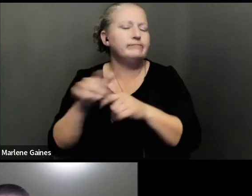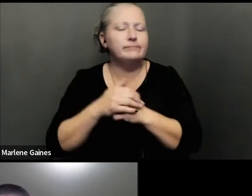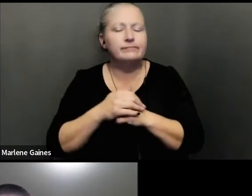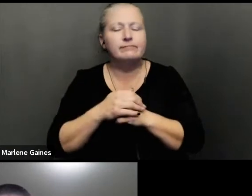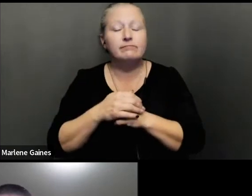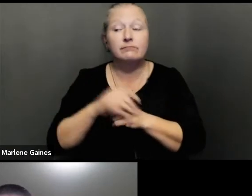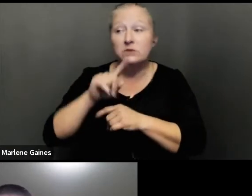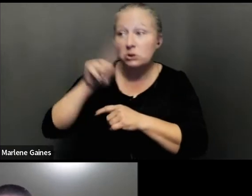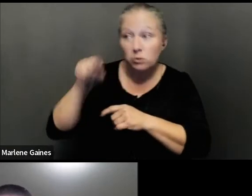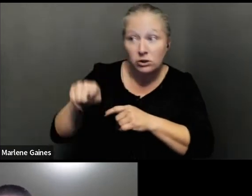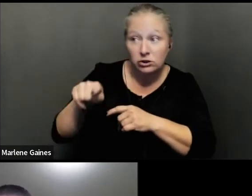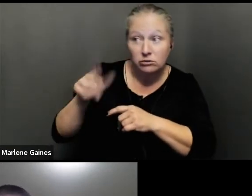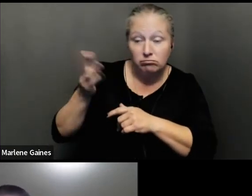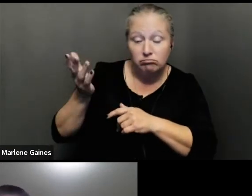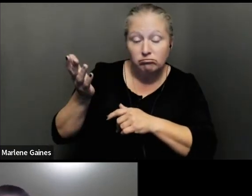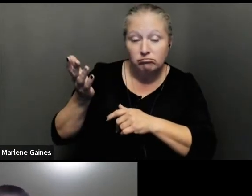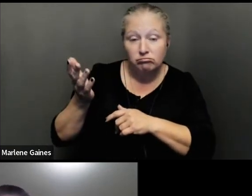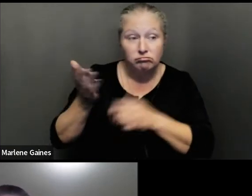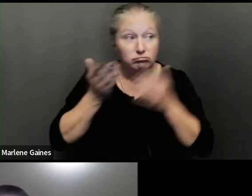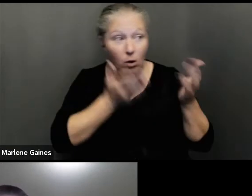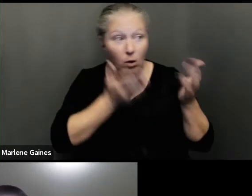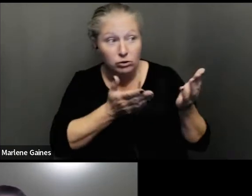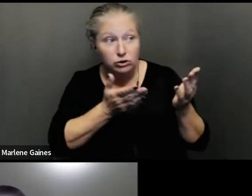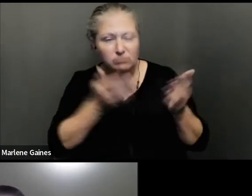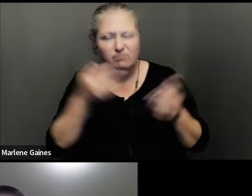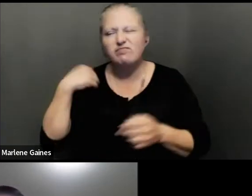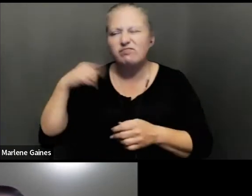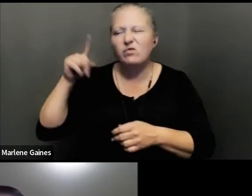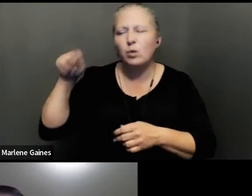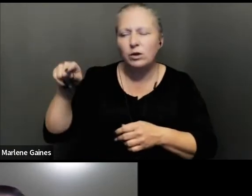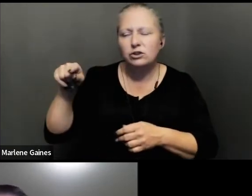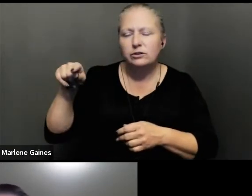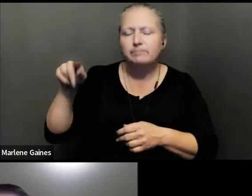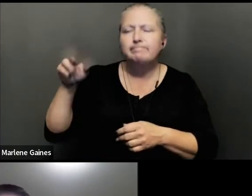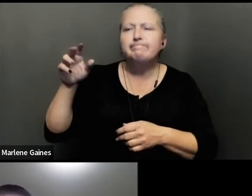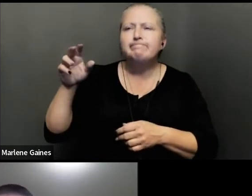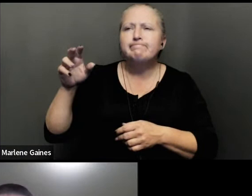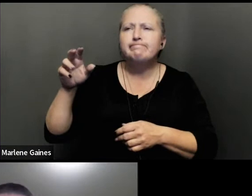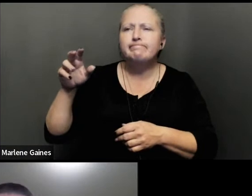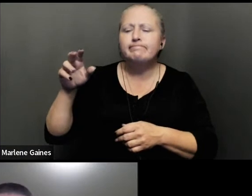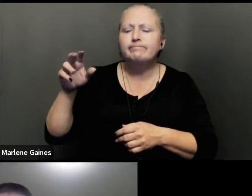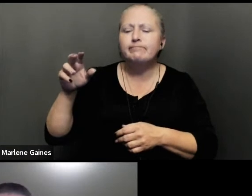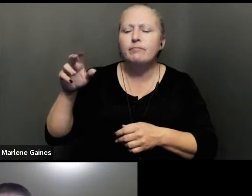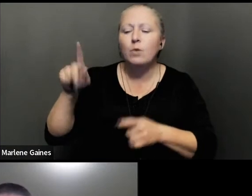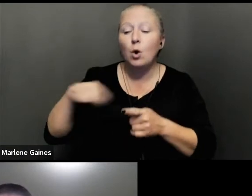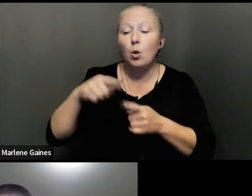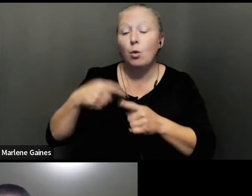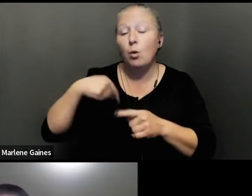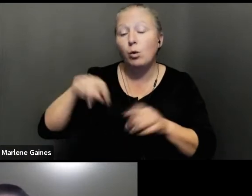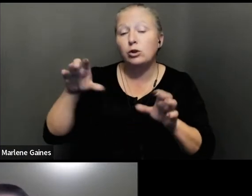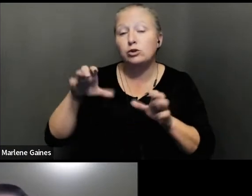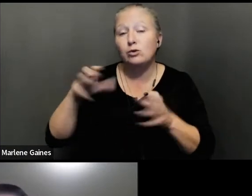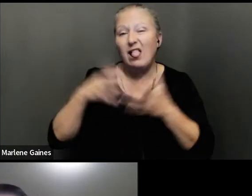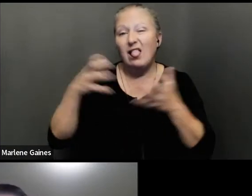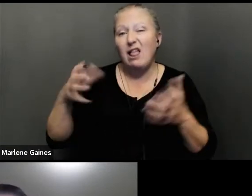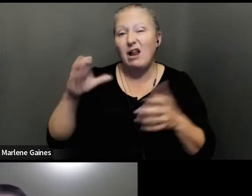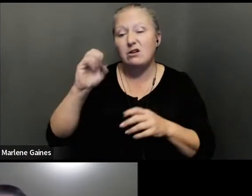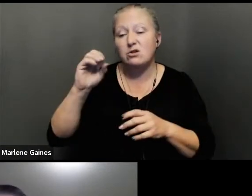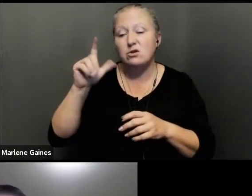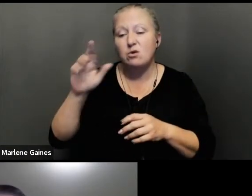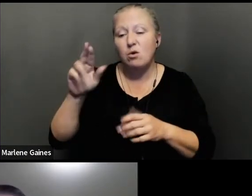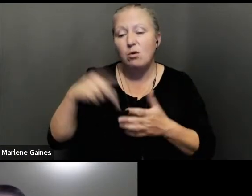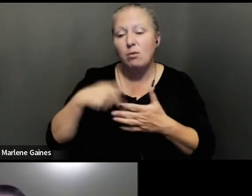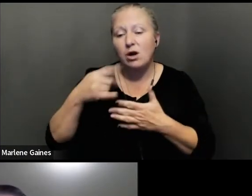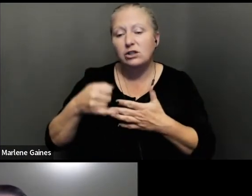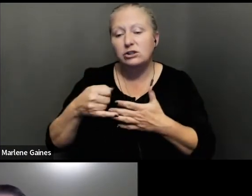questions? Motion? I have a question. Question. So at one point, when we were doing a lot of these solar projects,